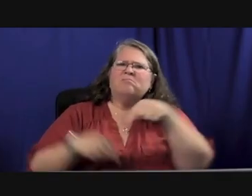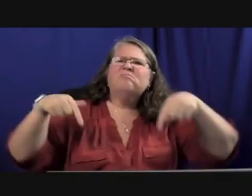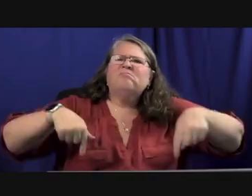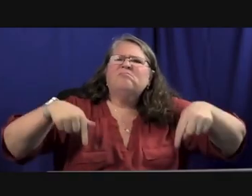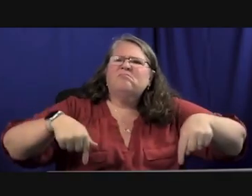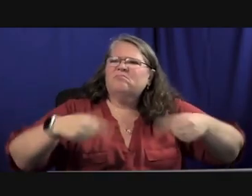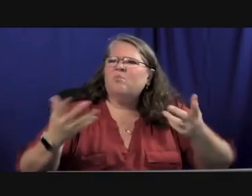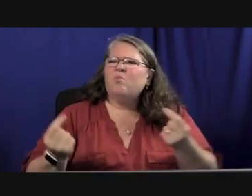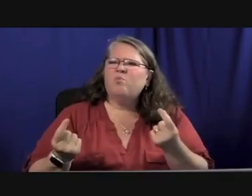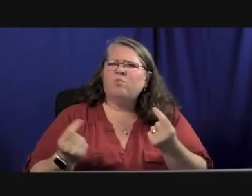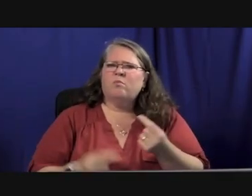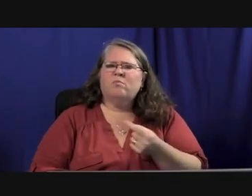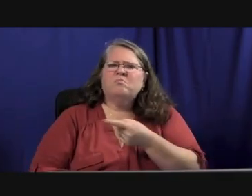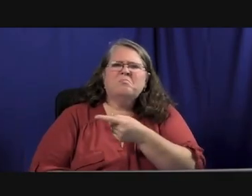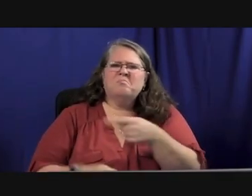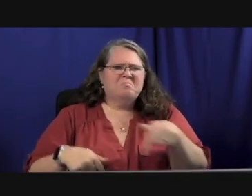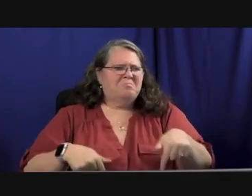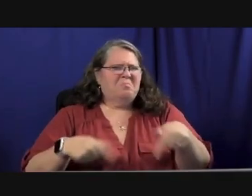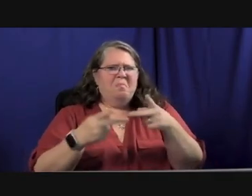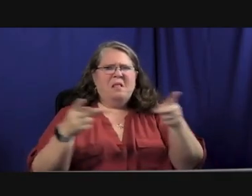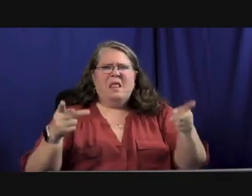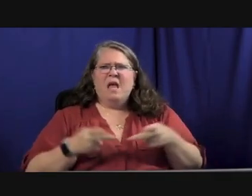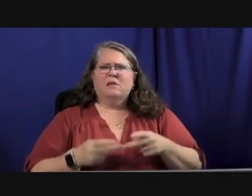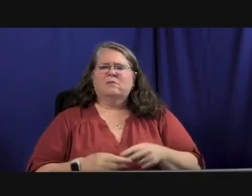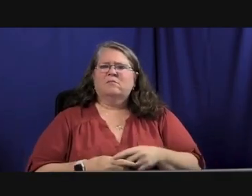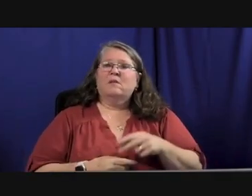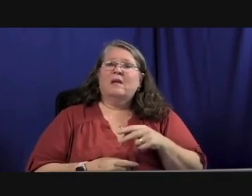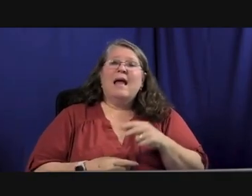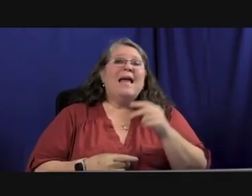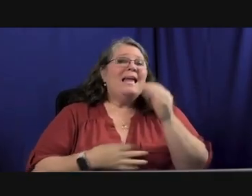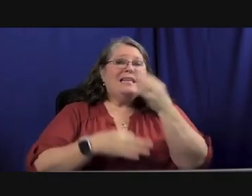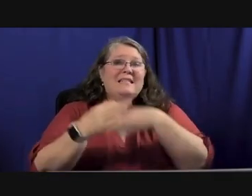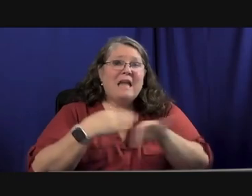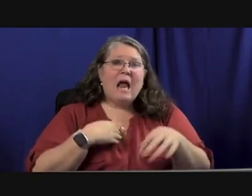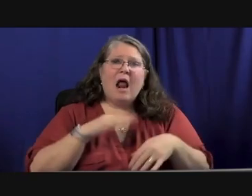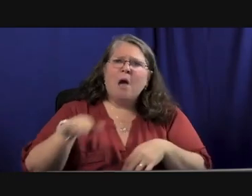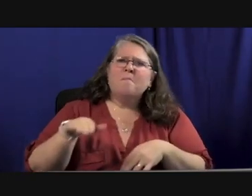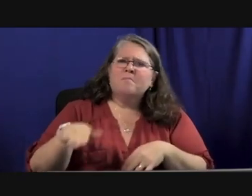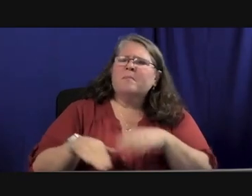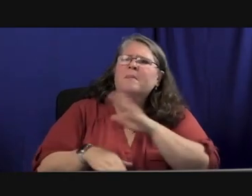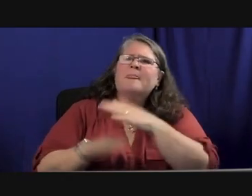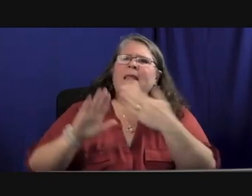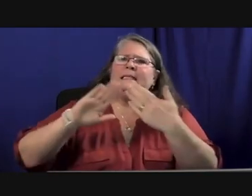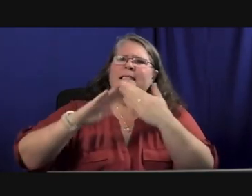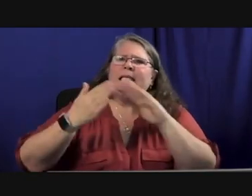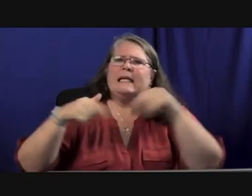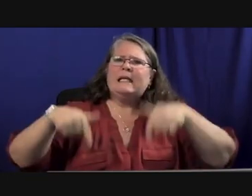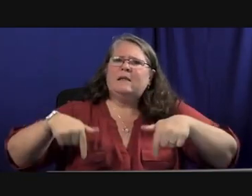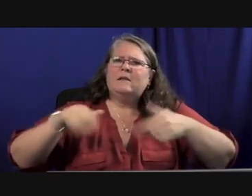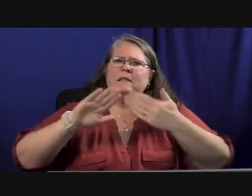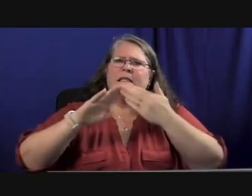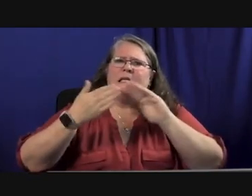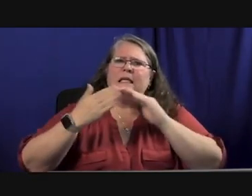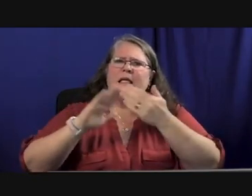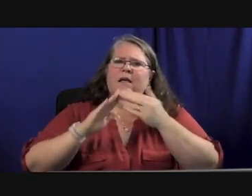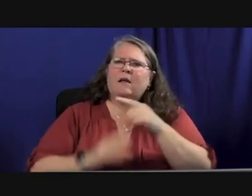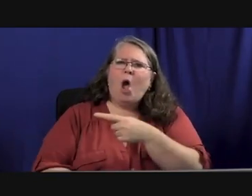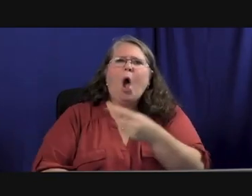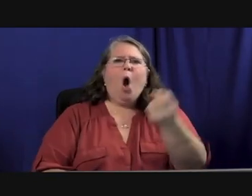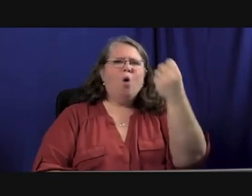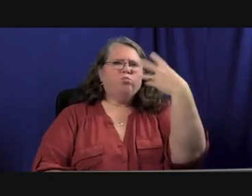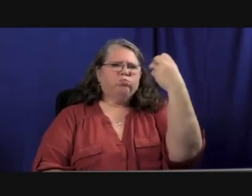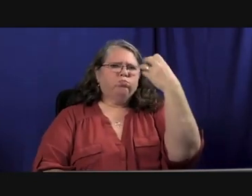said. So then they'll say, what is this? What is this place? And instead of saying